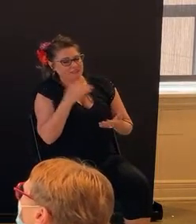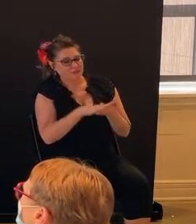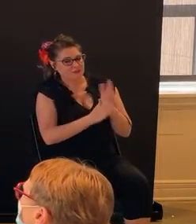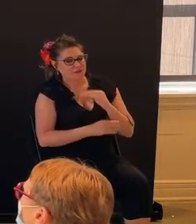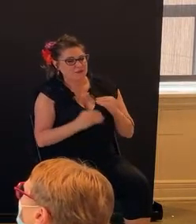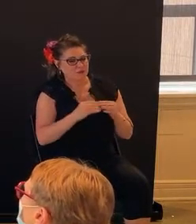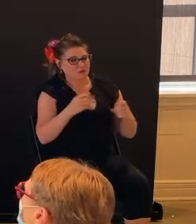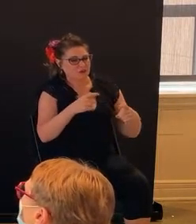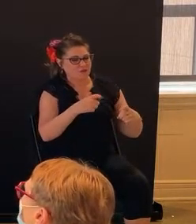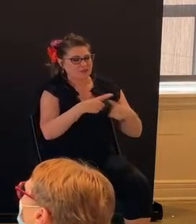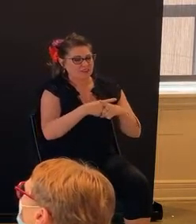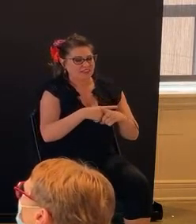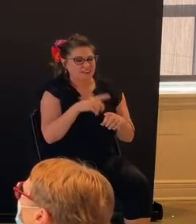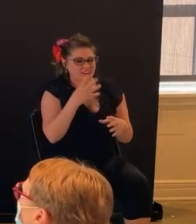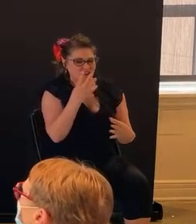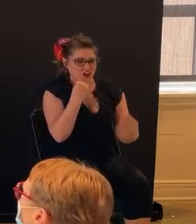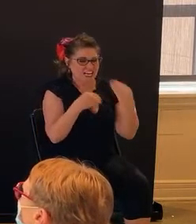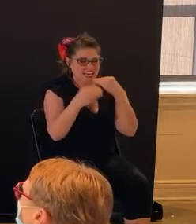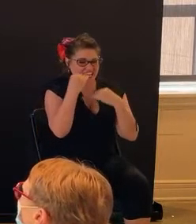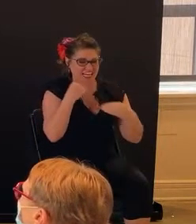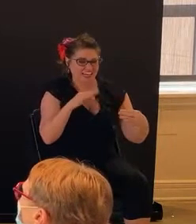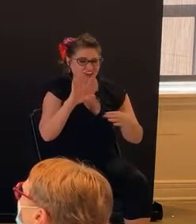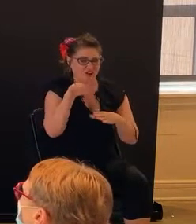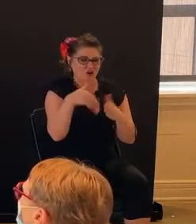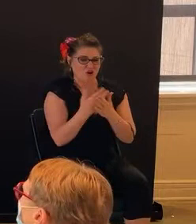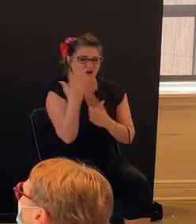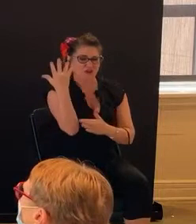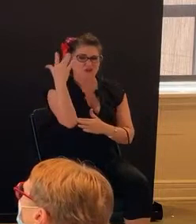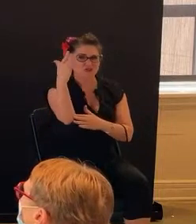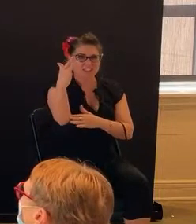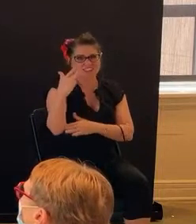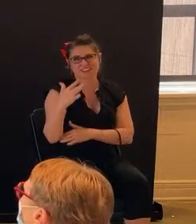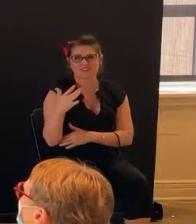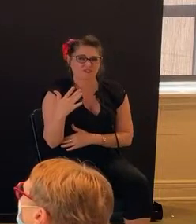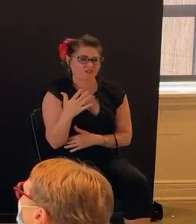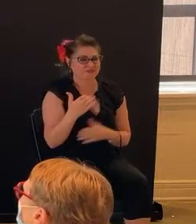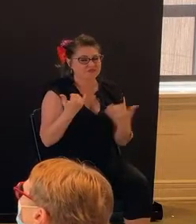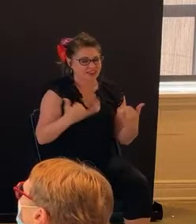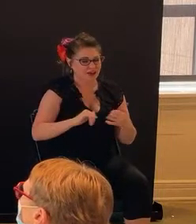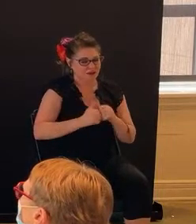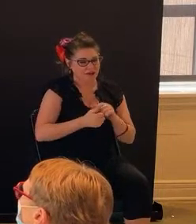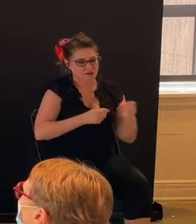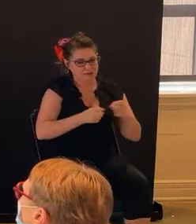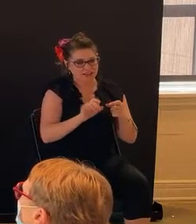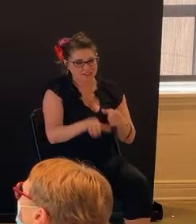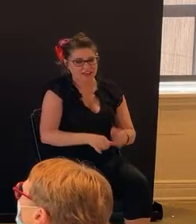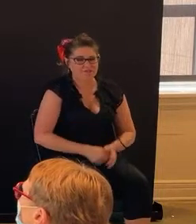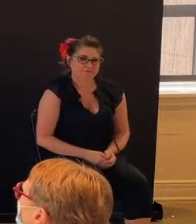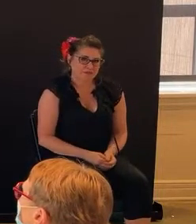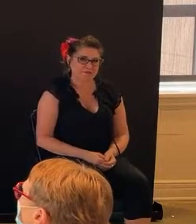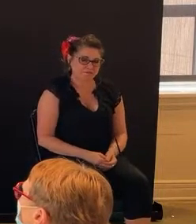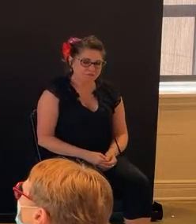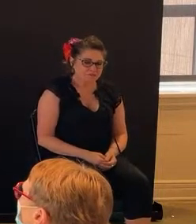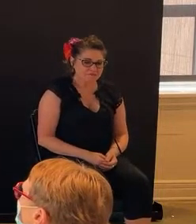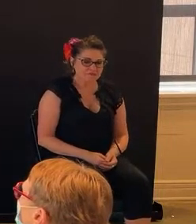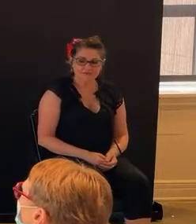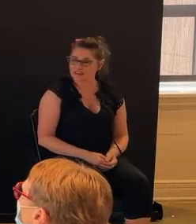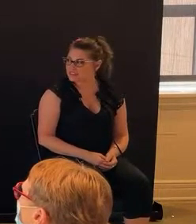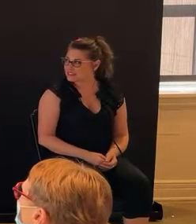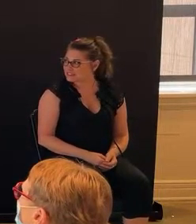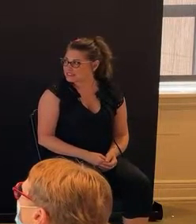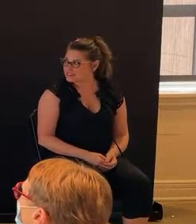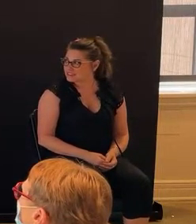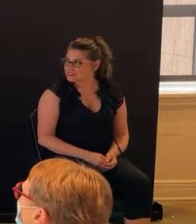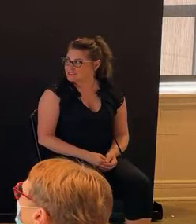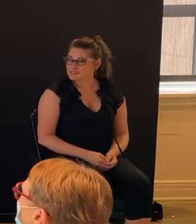last thing to arrive, and that makes people upset, and so they're trying to figure out how to manage it. And, you know, but within that is these sort of,